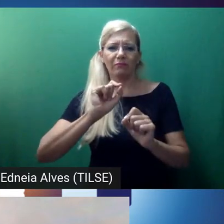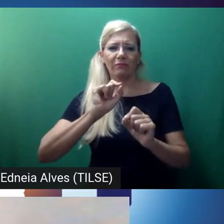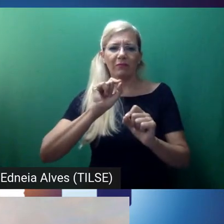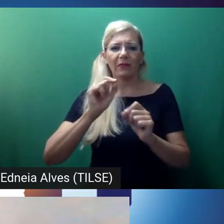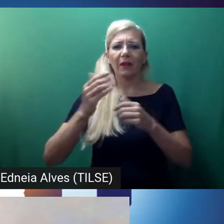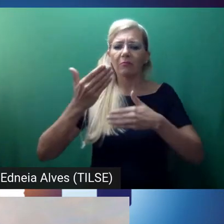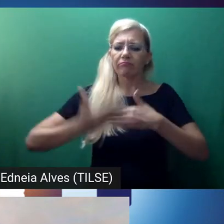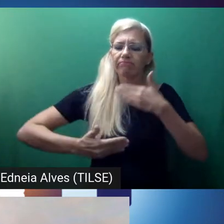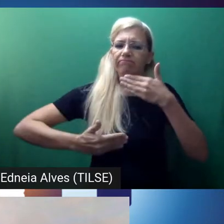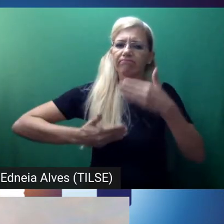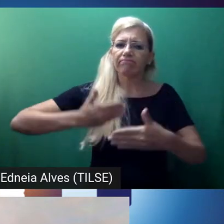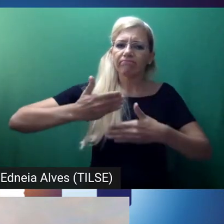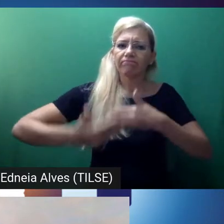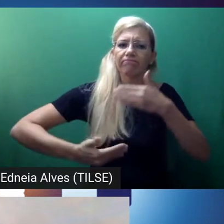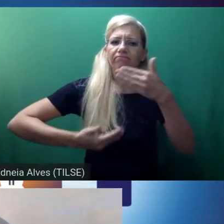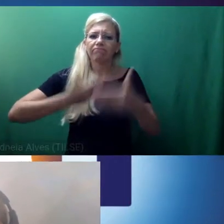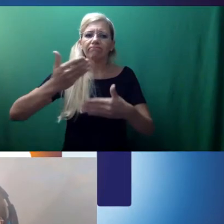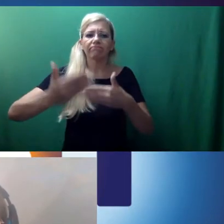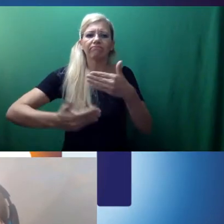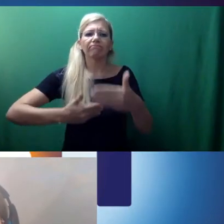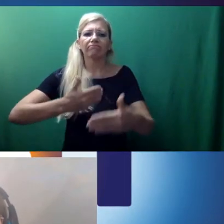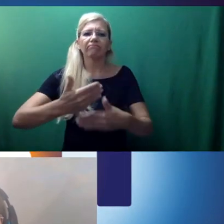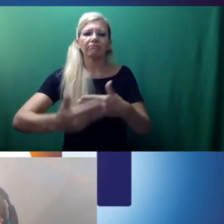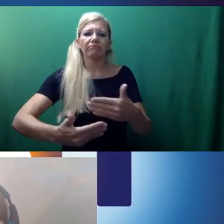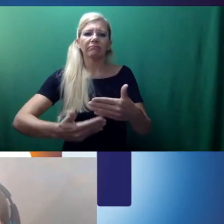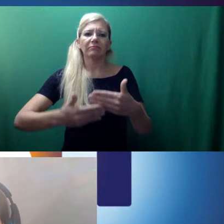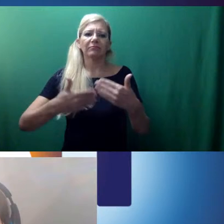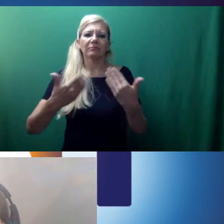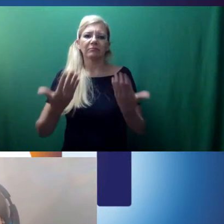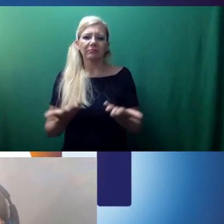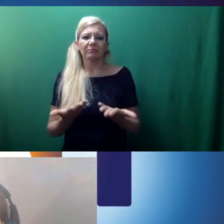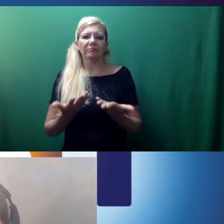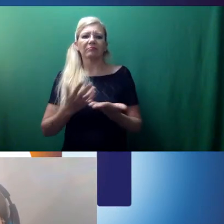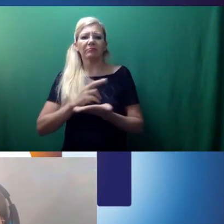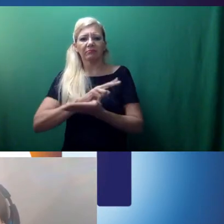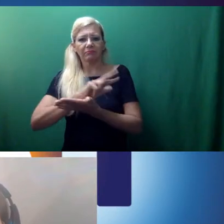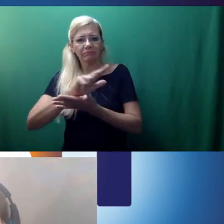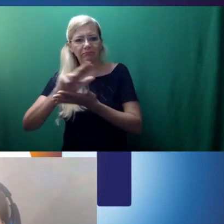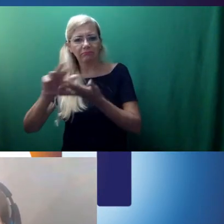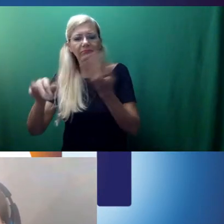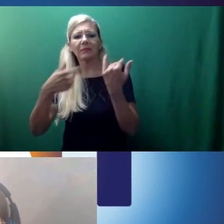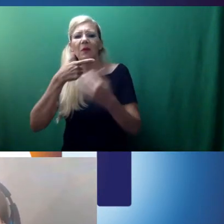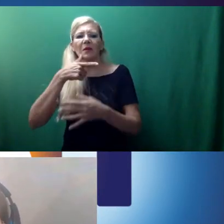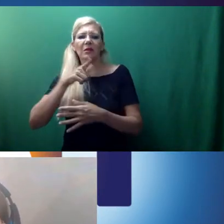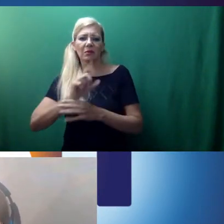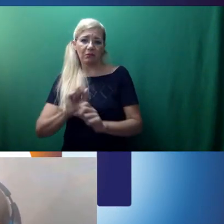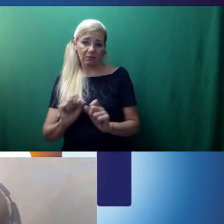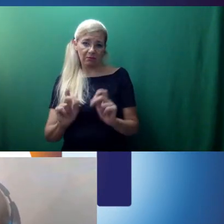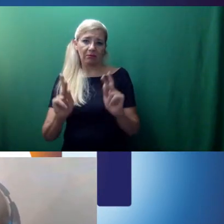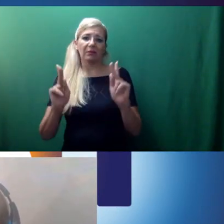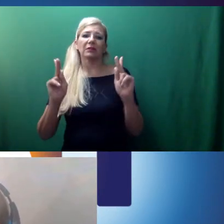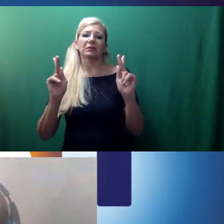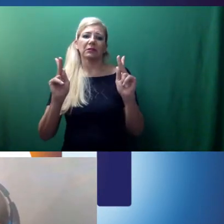really meant the annihilation of multiple languages, right? So